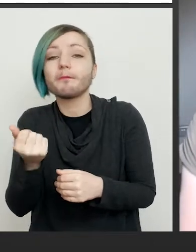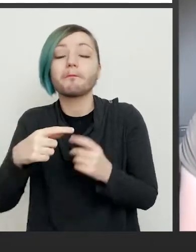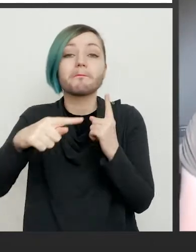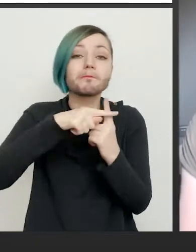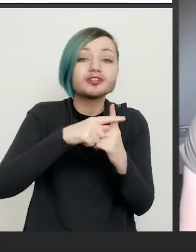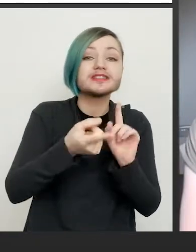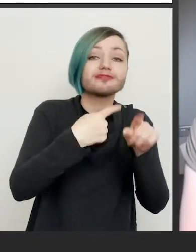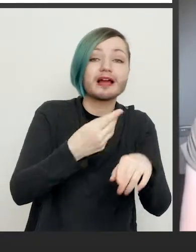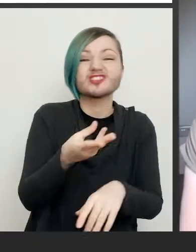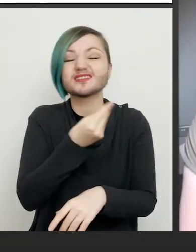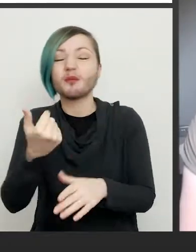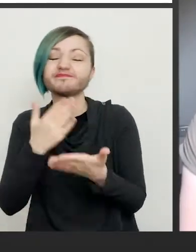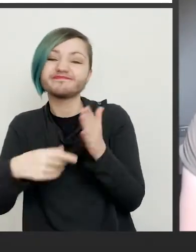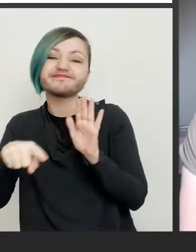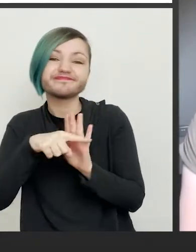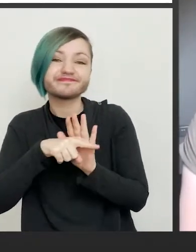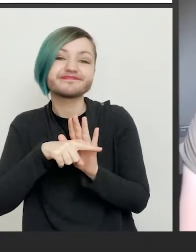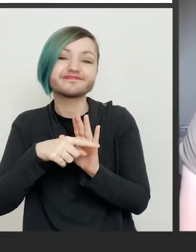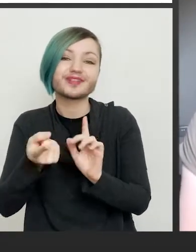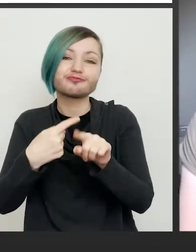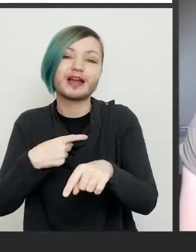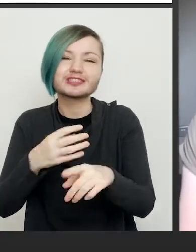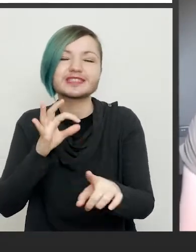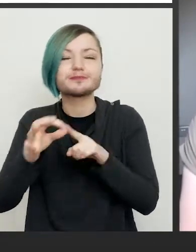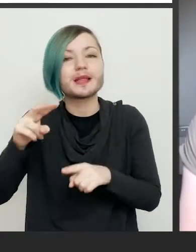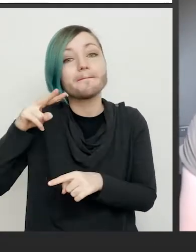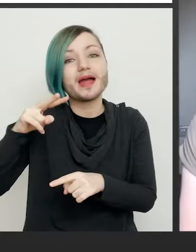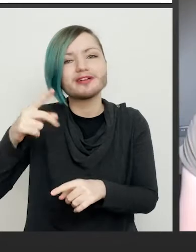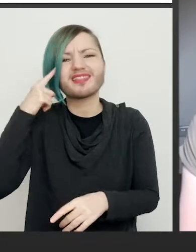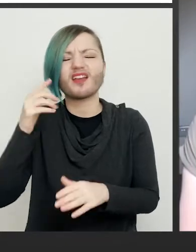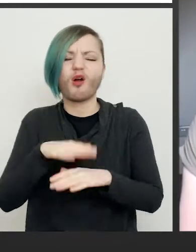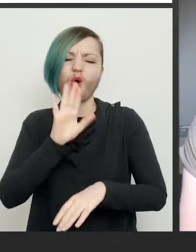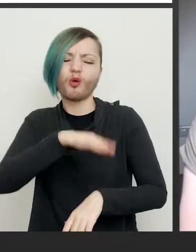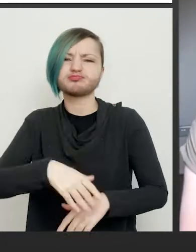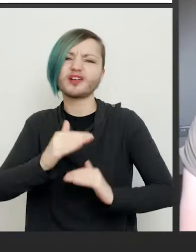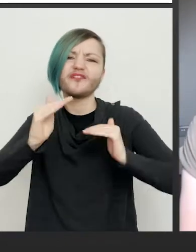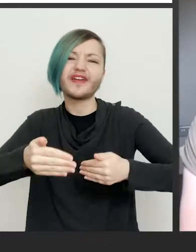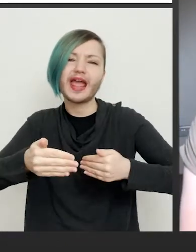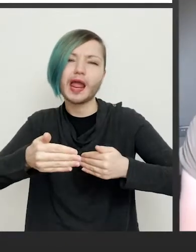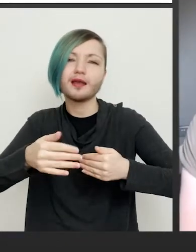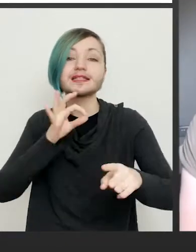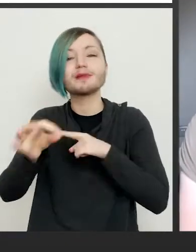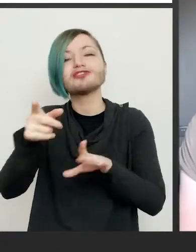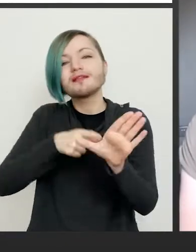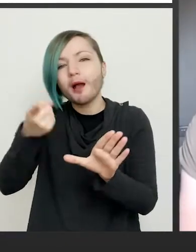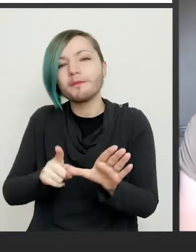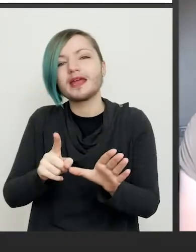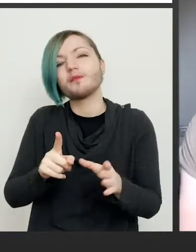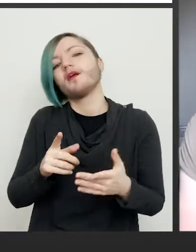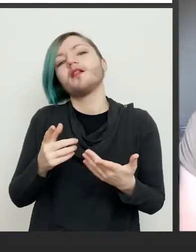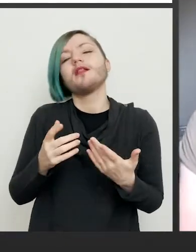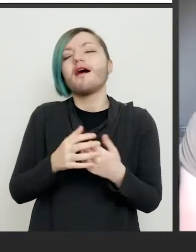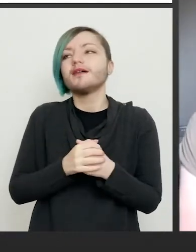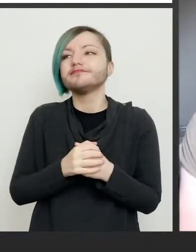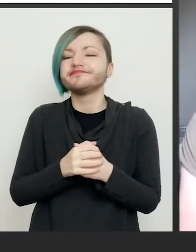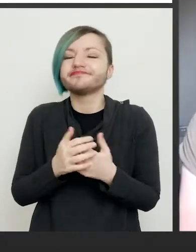people may experience, particularly parents, thinking that this is a fad, particularly if you're a young person, the idea that, you know,